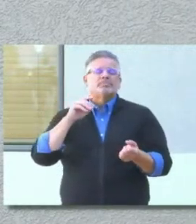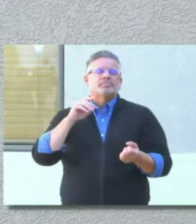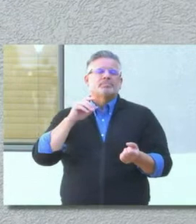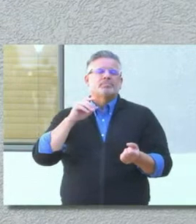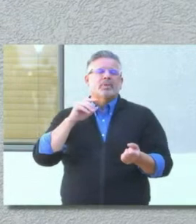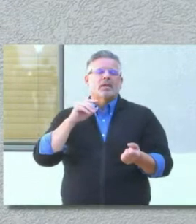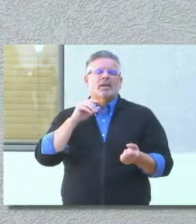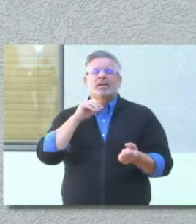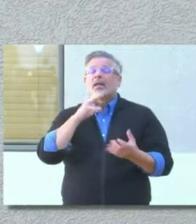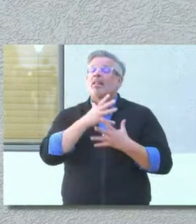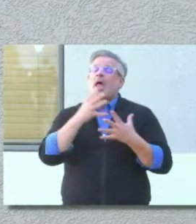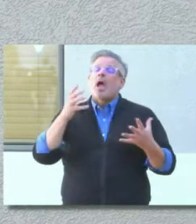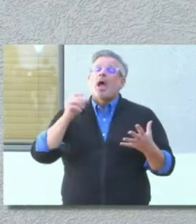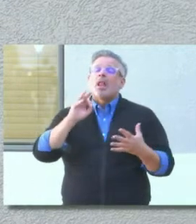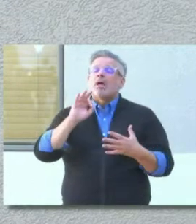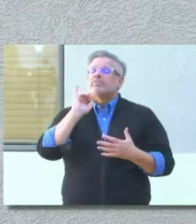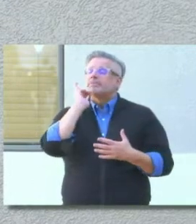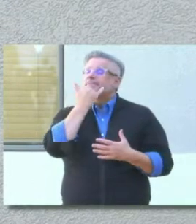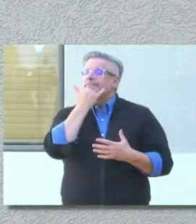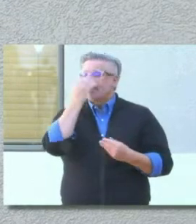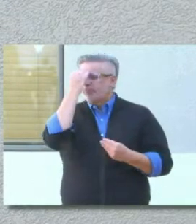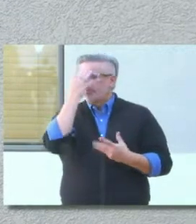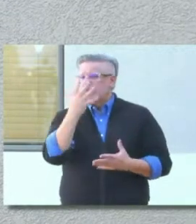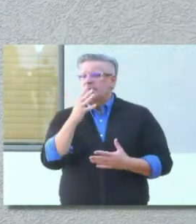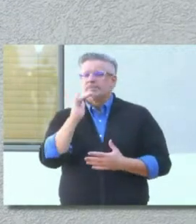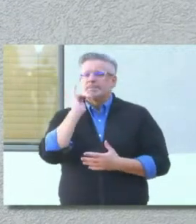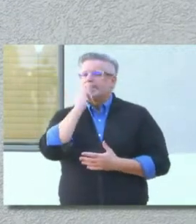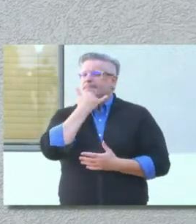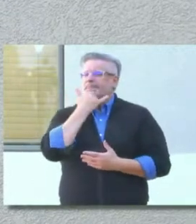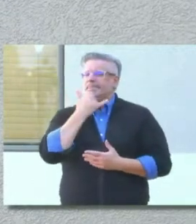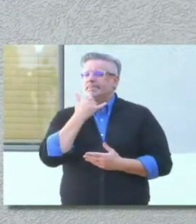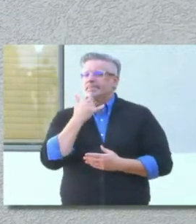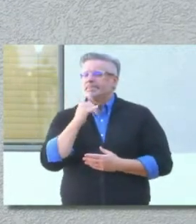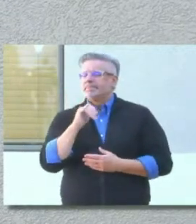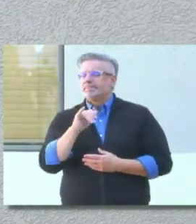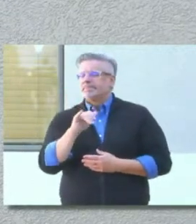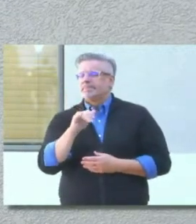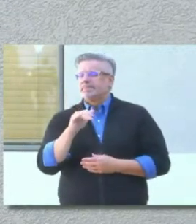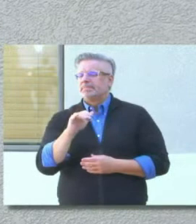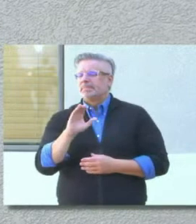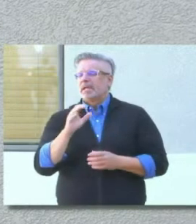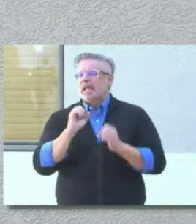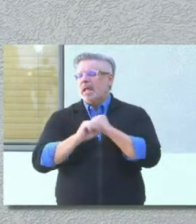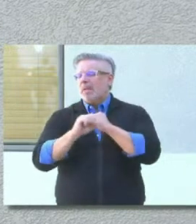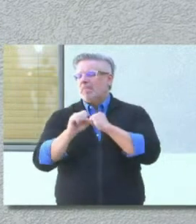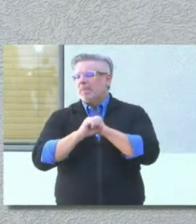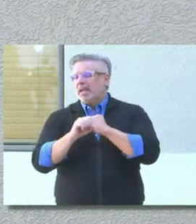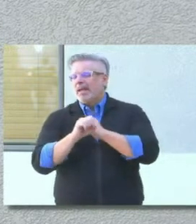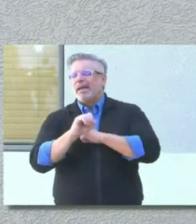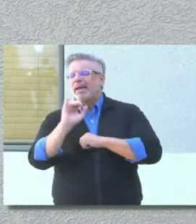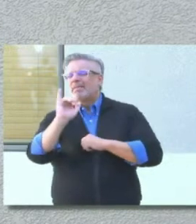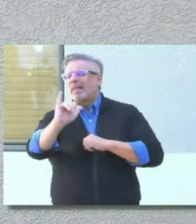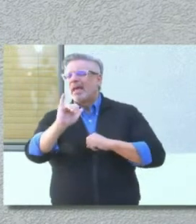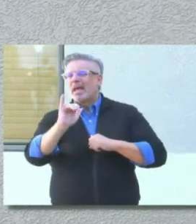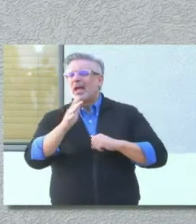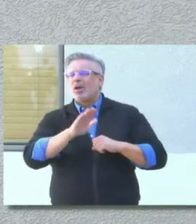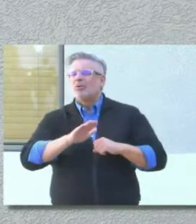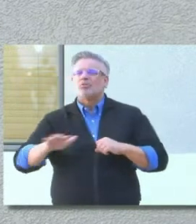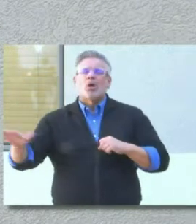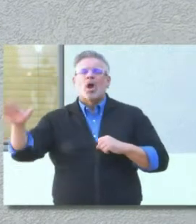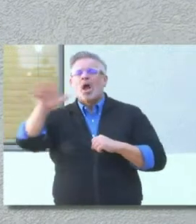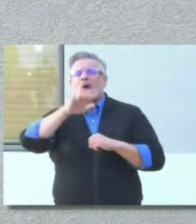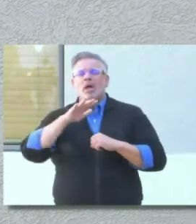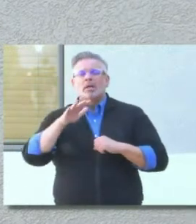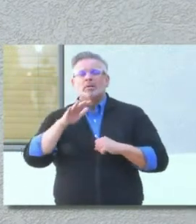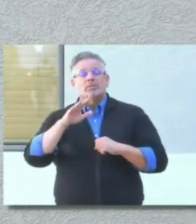mis- and disinformation campaigns that are going on across the spectrum in this country. I think this notion